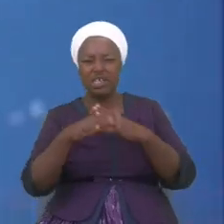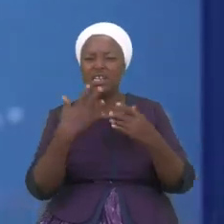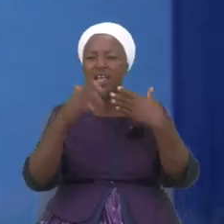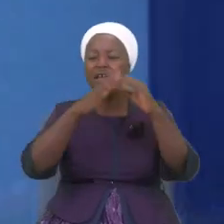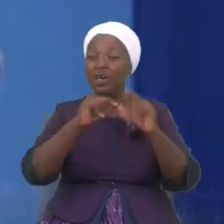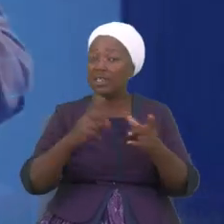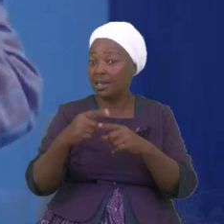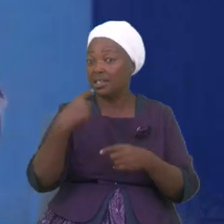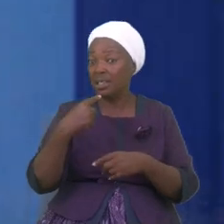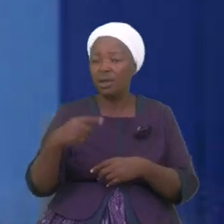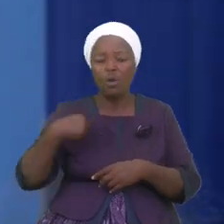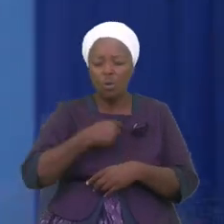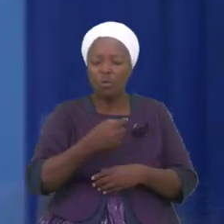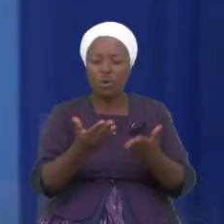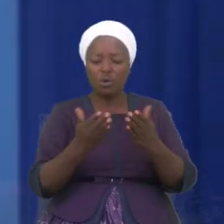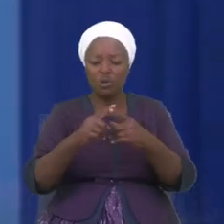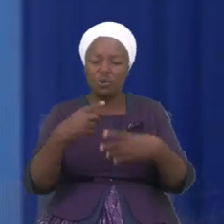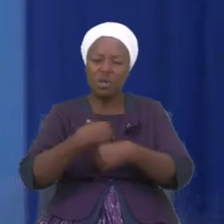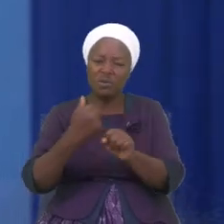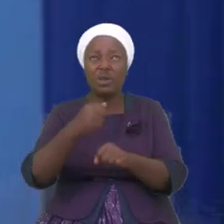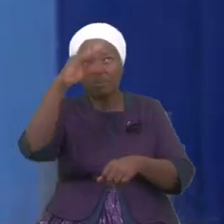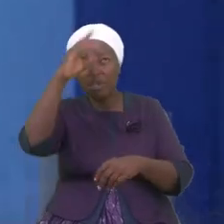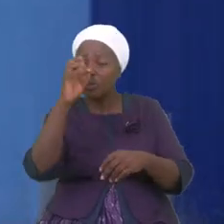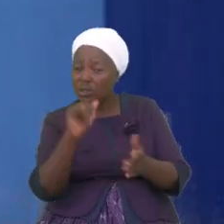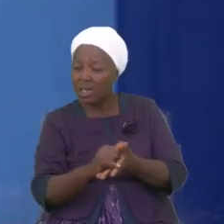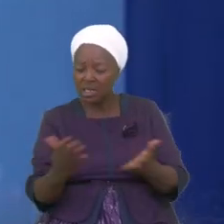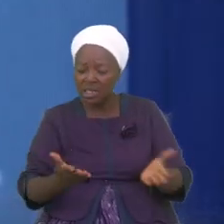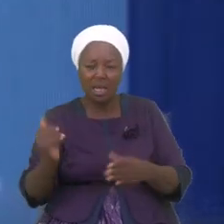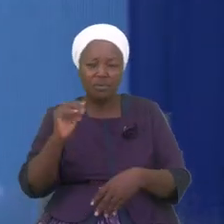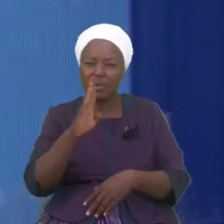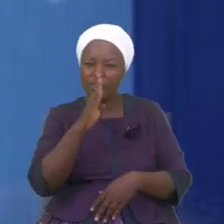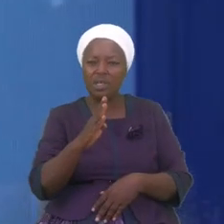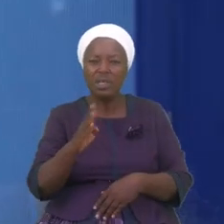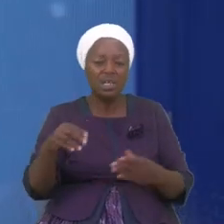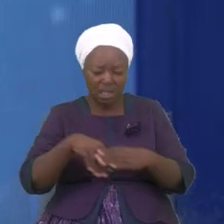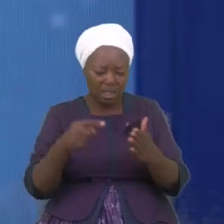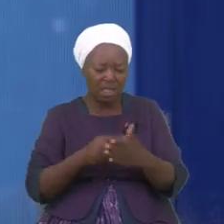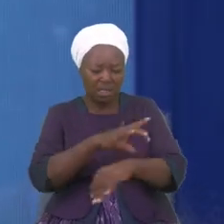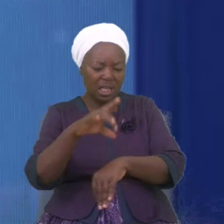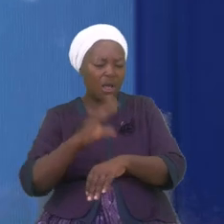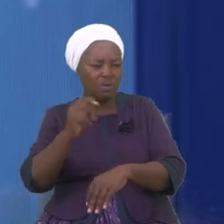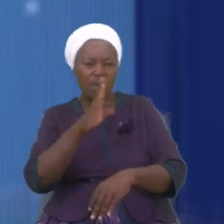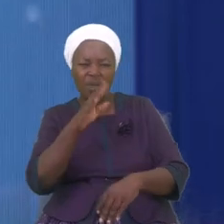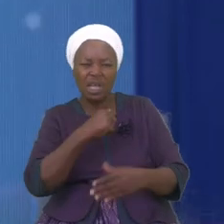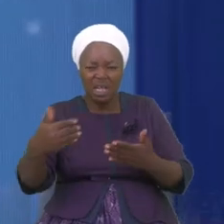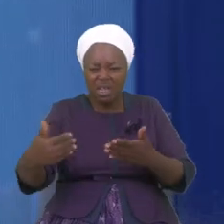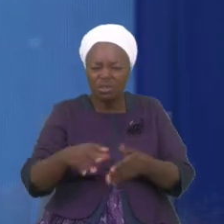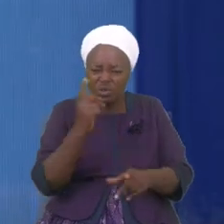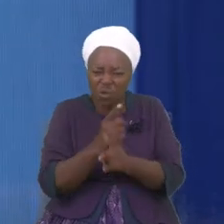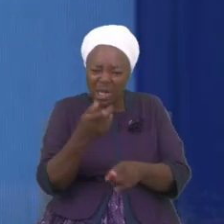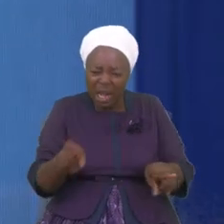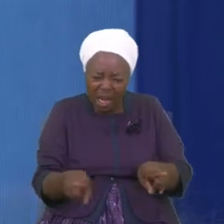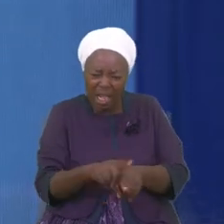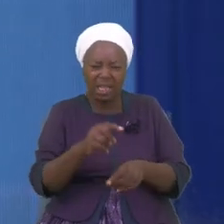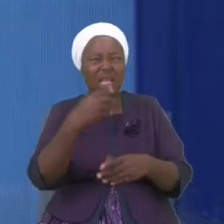we want to create man so that here will be, this earth will be like a mini heaven.